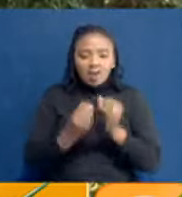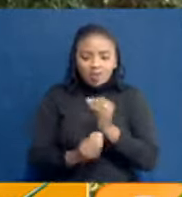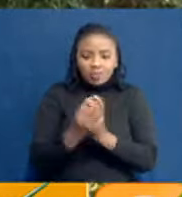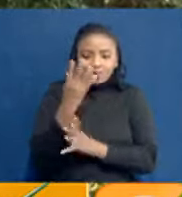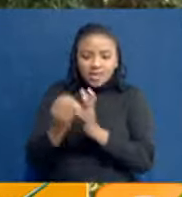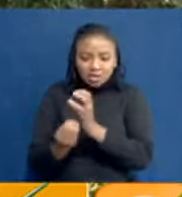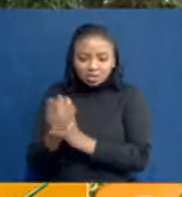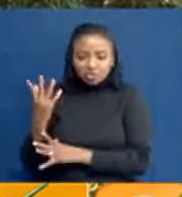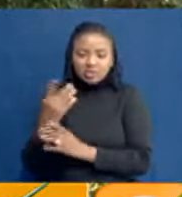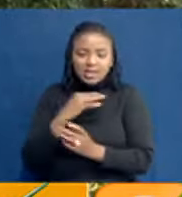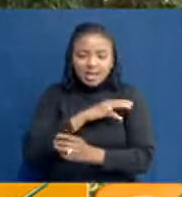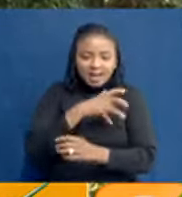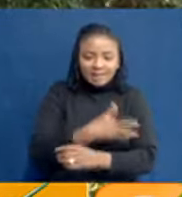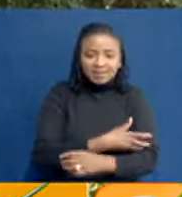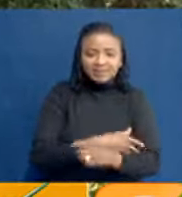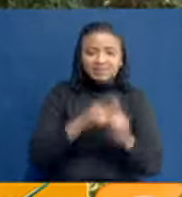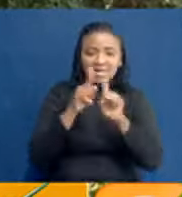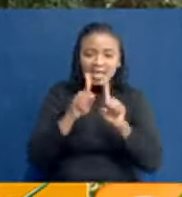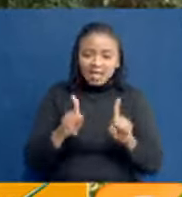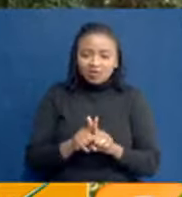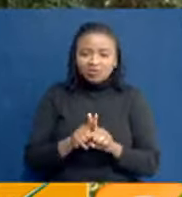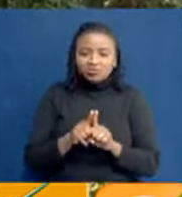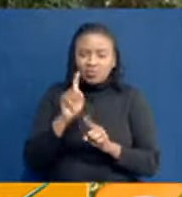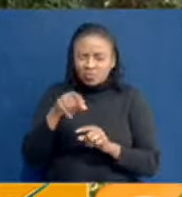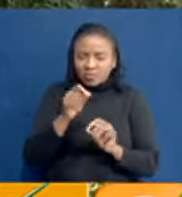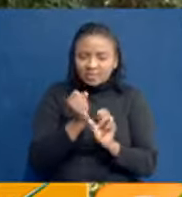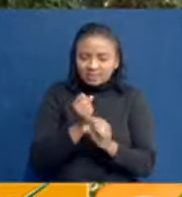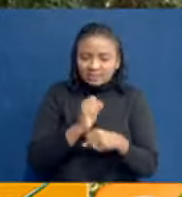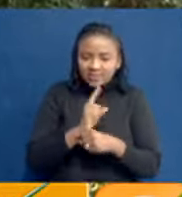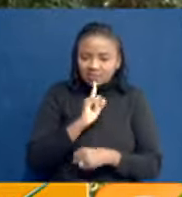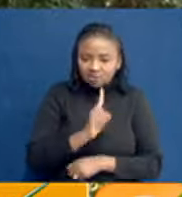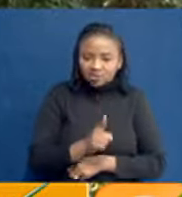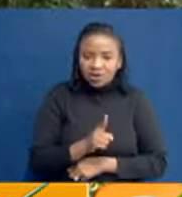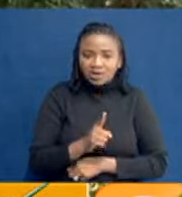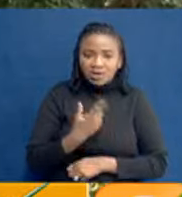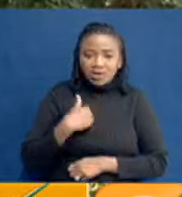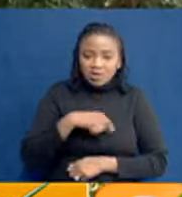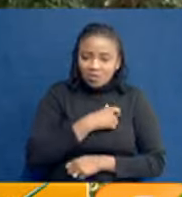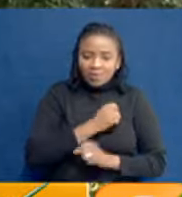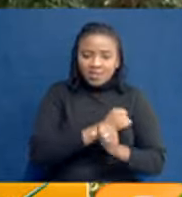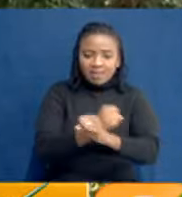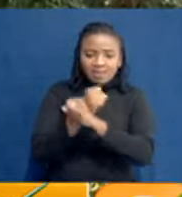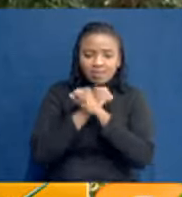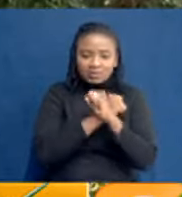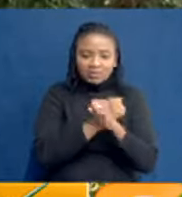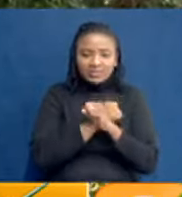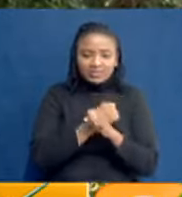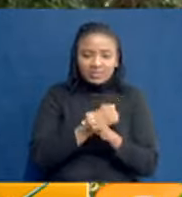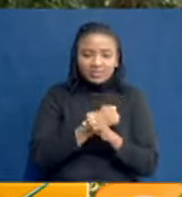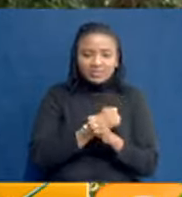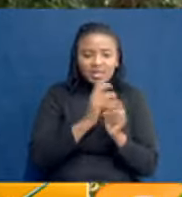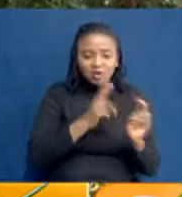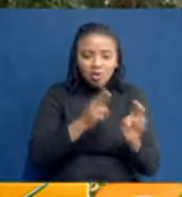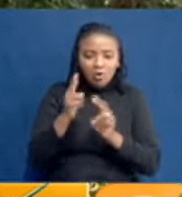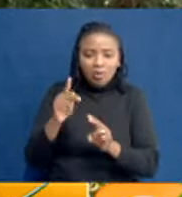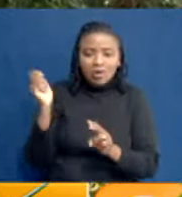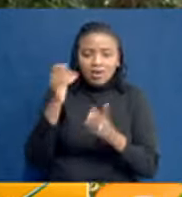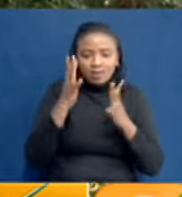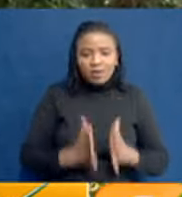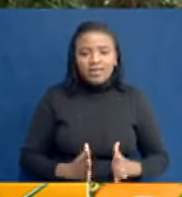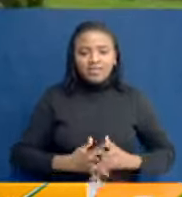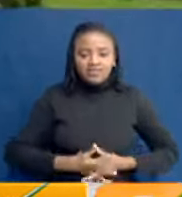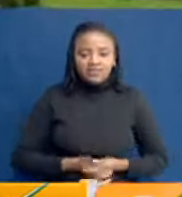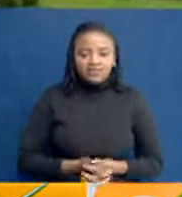production capacity, and also to ensure that we are protecting the low cadre person, because that's the